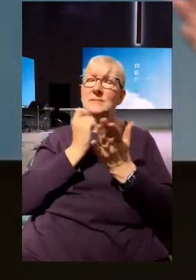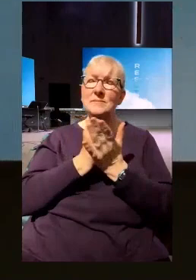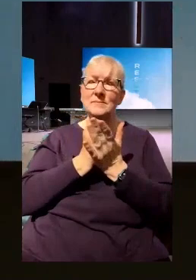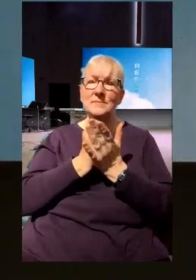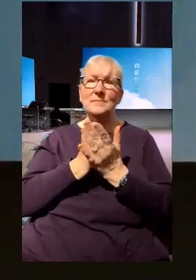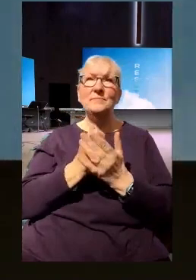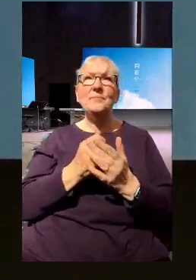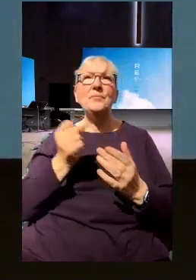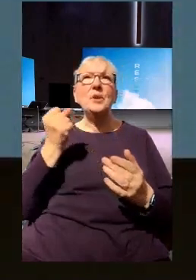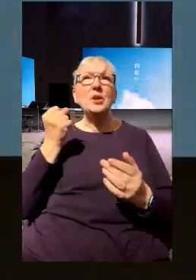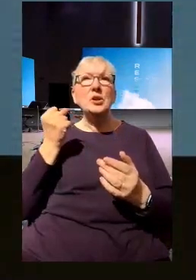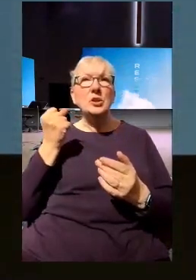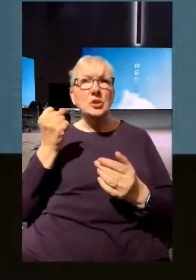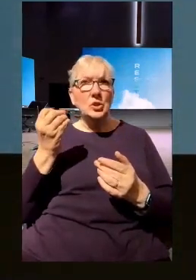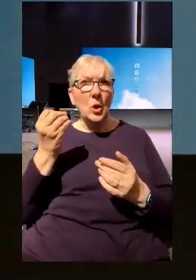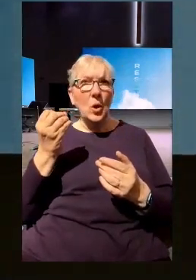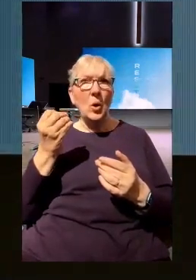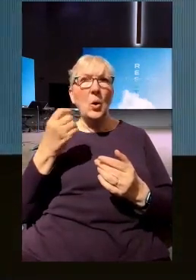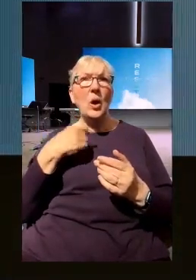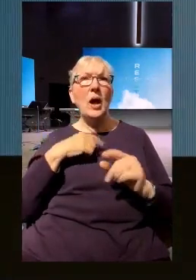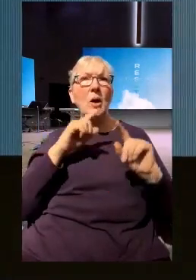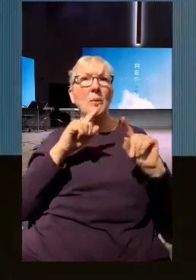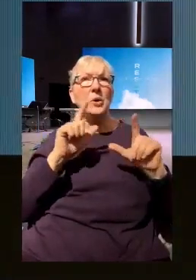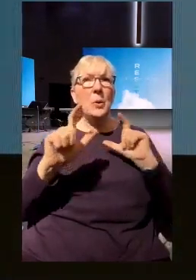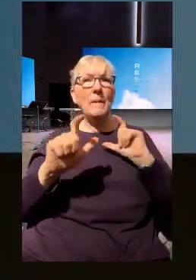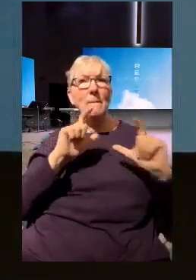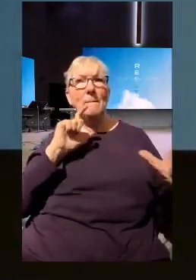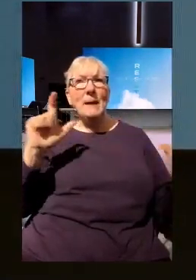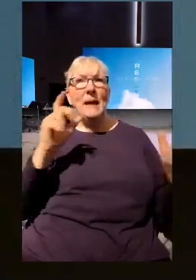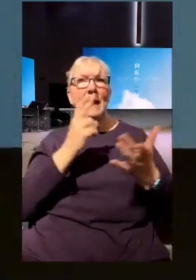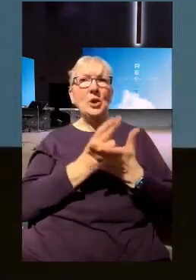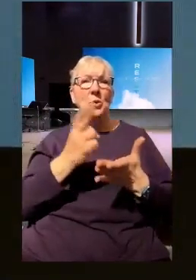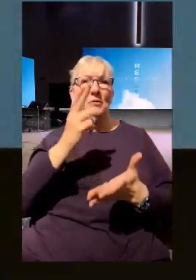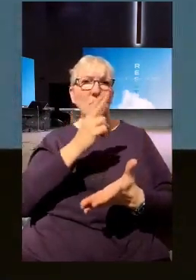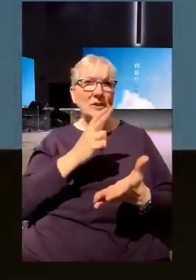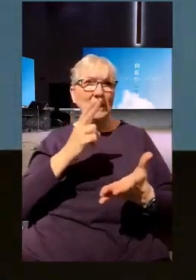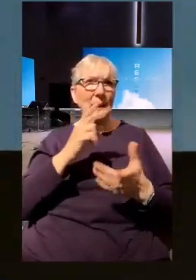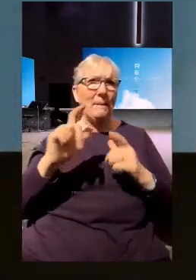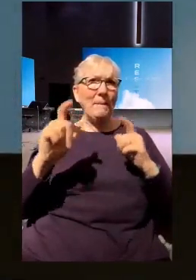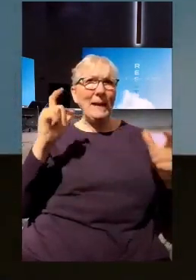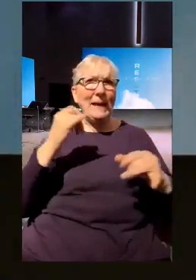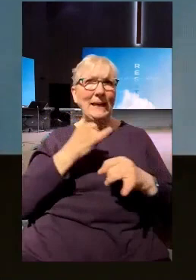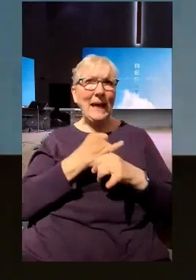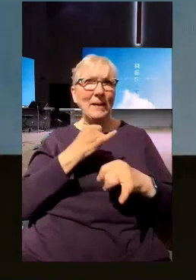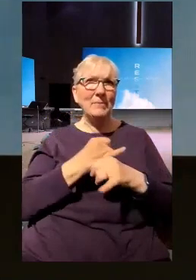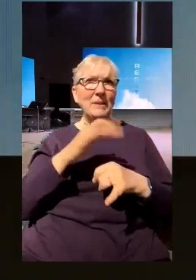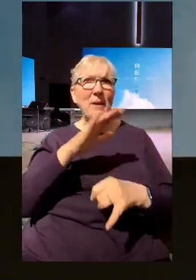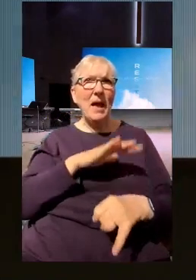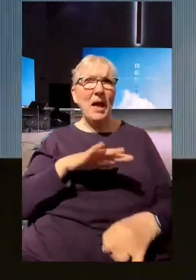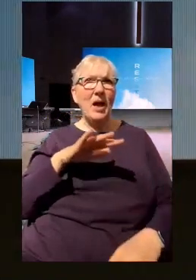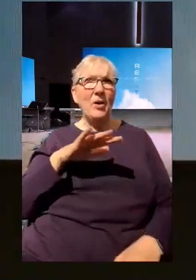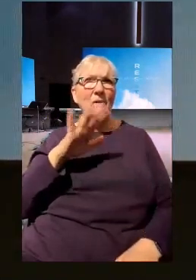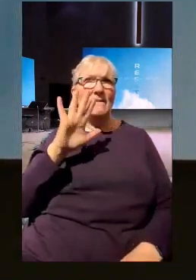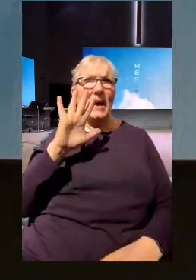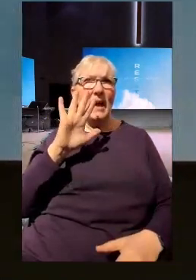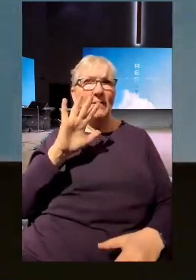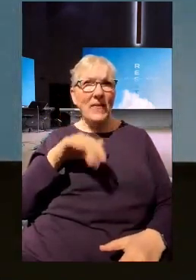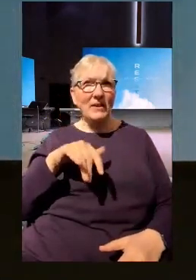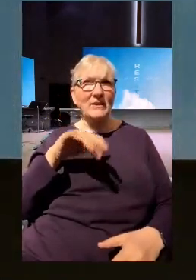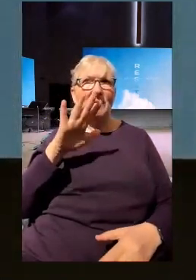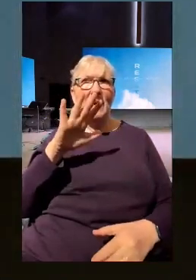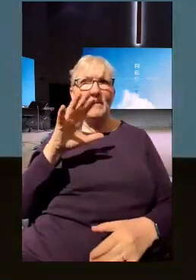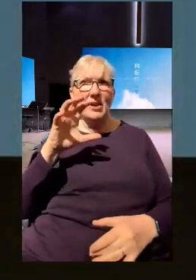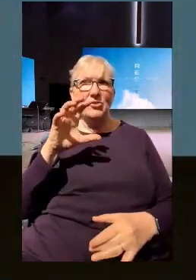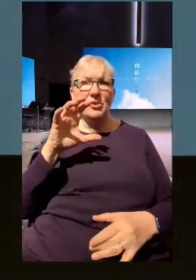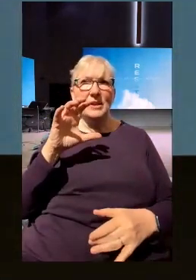So I attended a large university with a huge campus. It was around 5,500 acres. And the only way to get to class